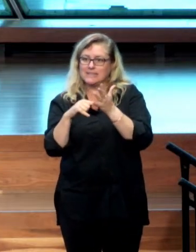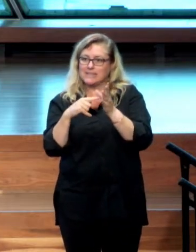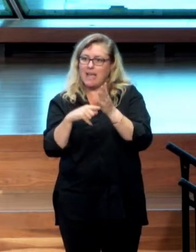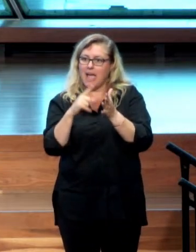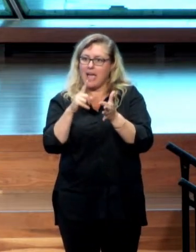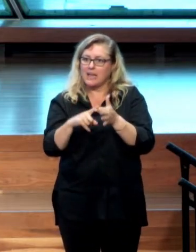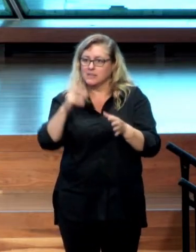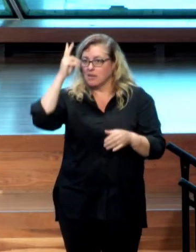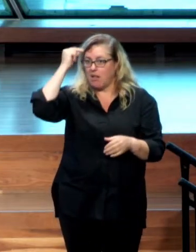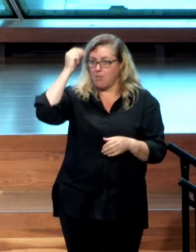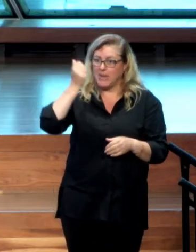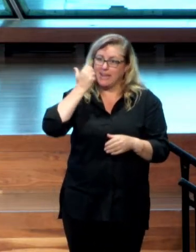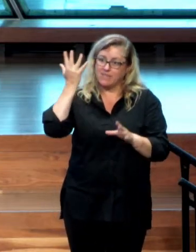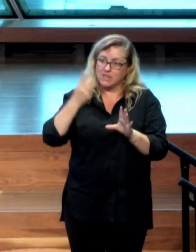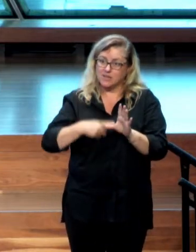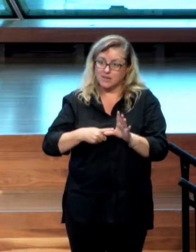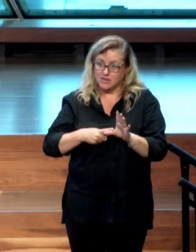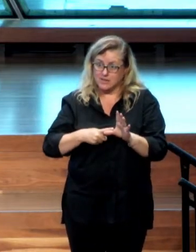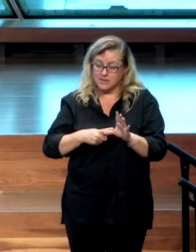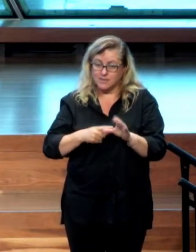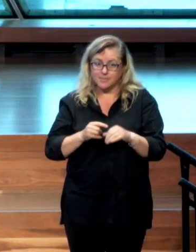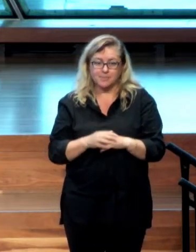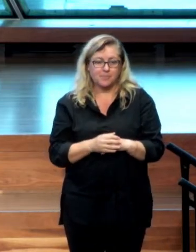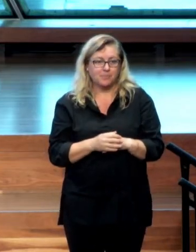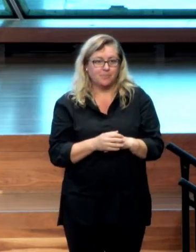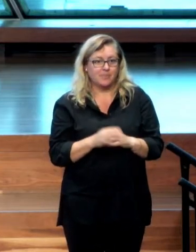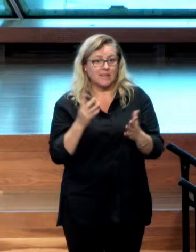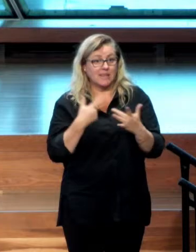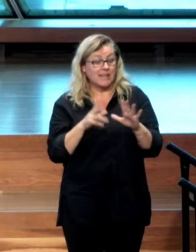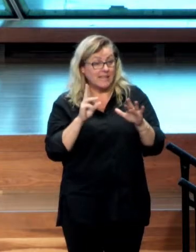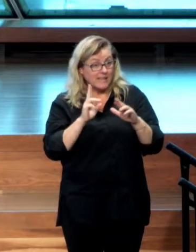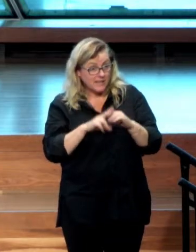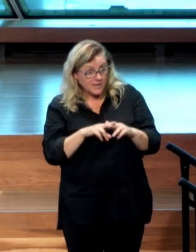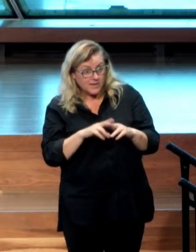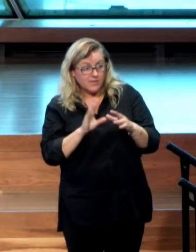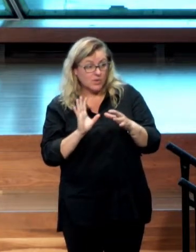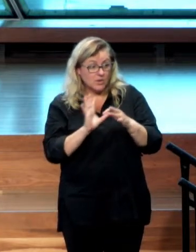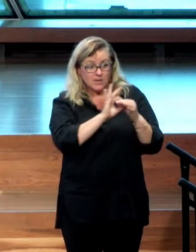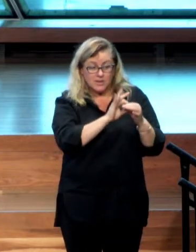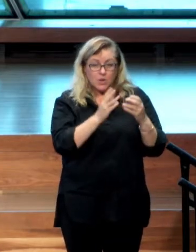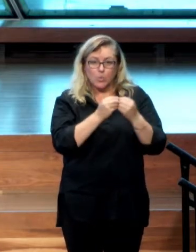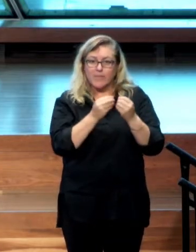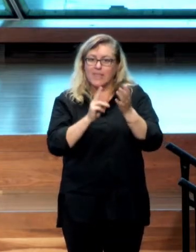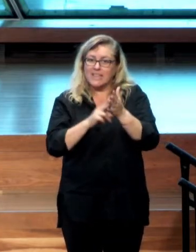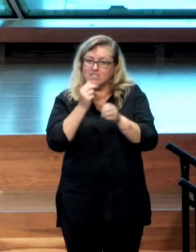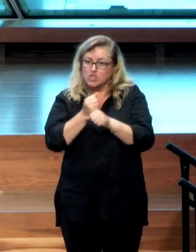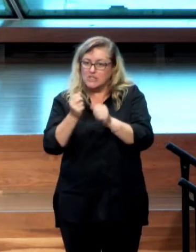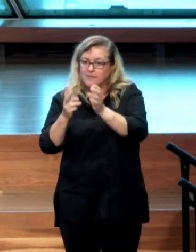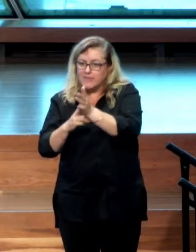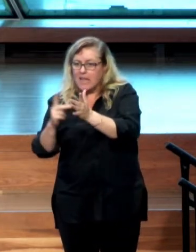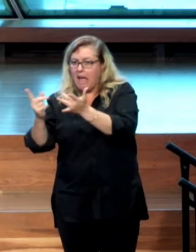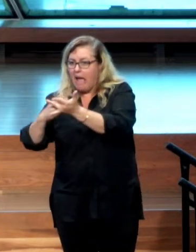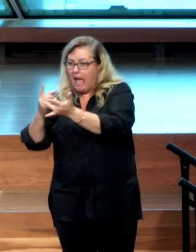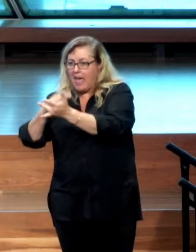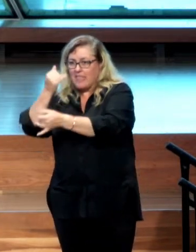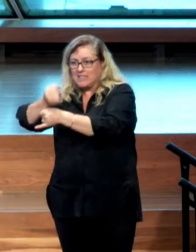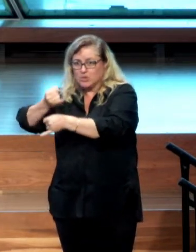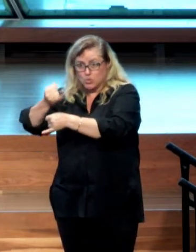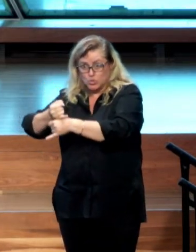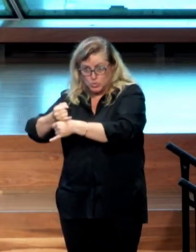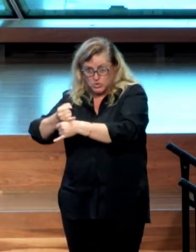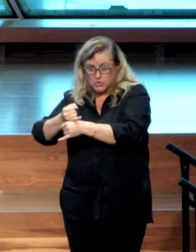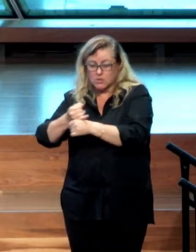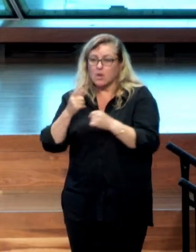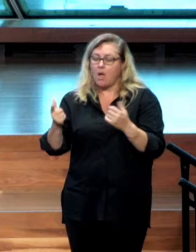libraries on the planet. And then if you put into that category the National Gallery of Victoria and a whole range of other institutions,